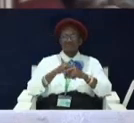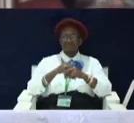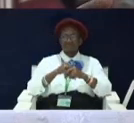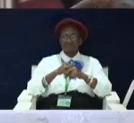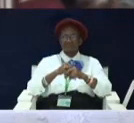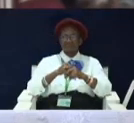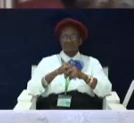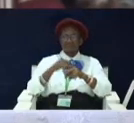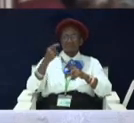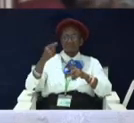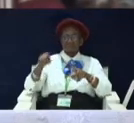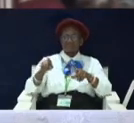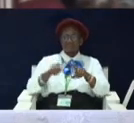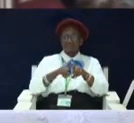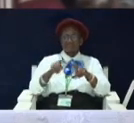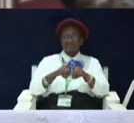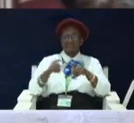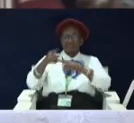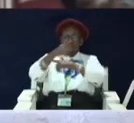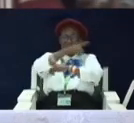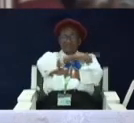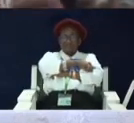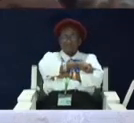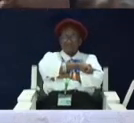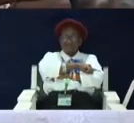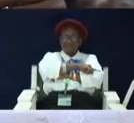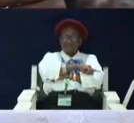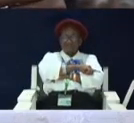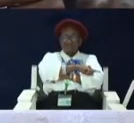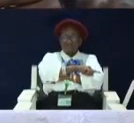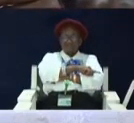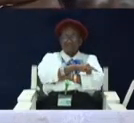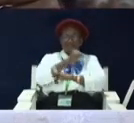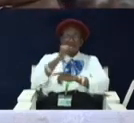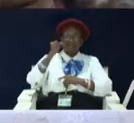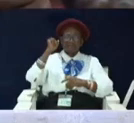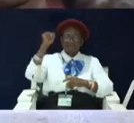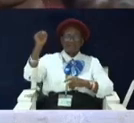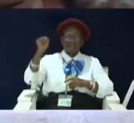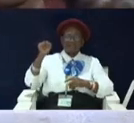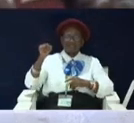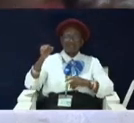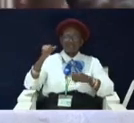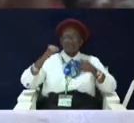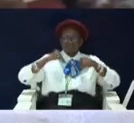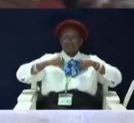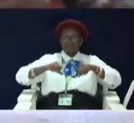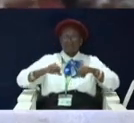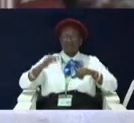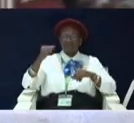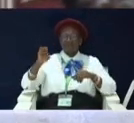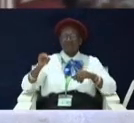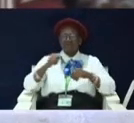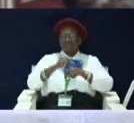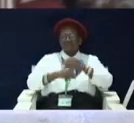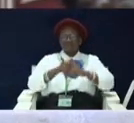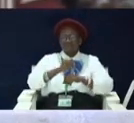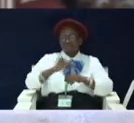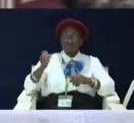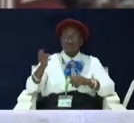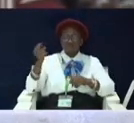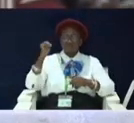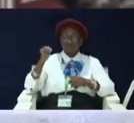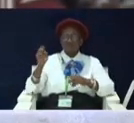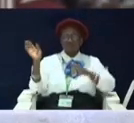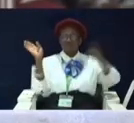The same day, lojo na, his garment of suffering was thrown away by himself. Aso